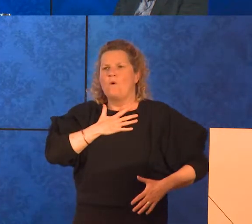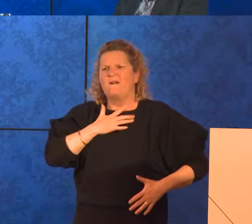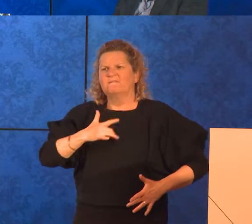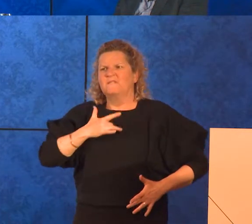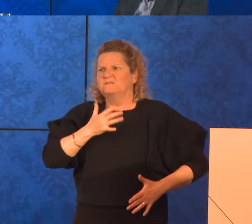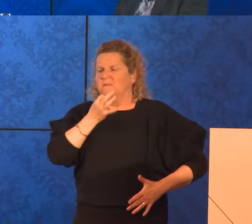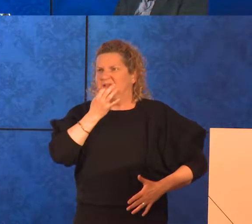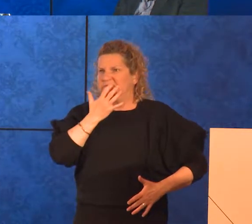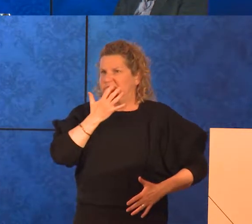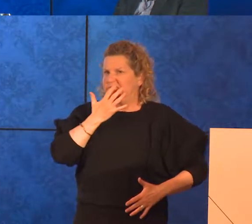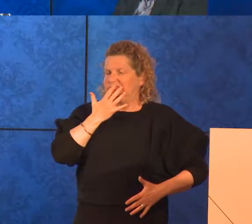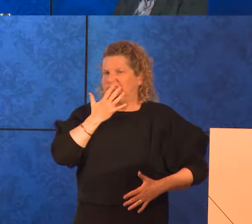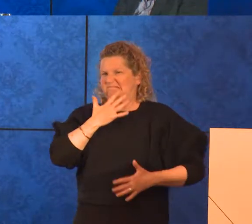quite,